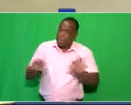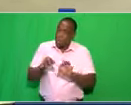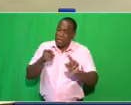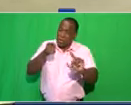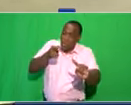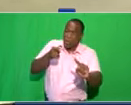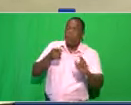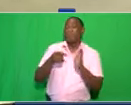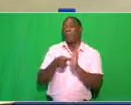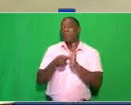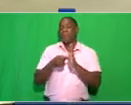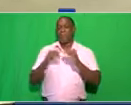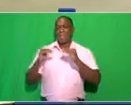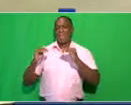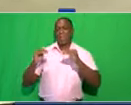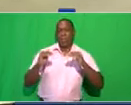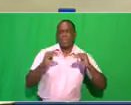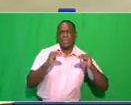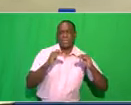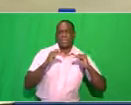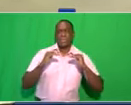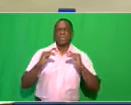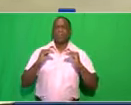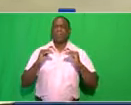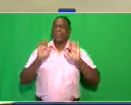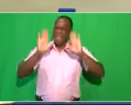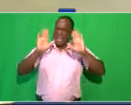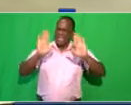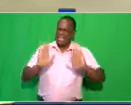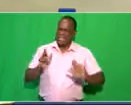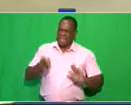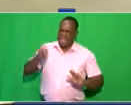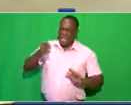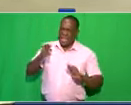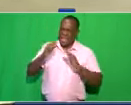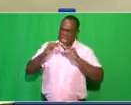and excellence and so on. And you talked about development of character.